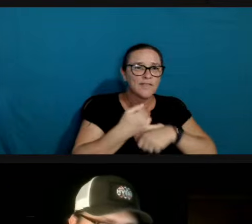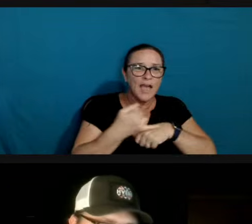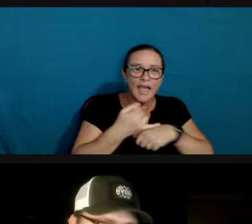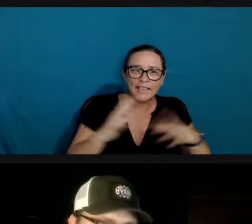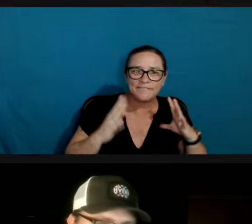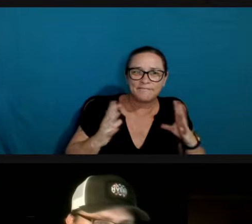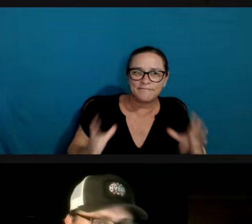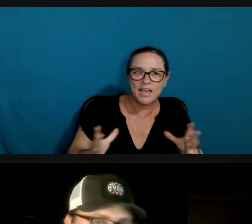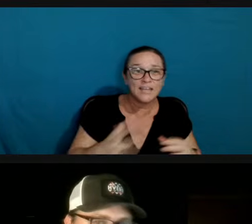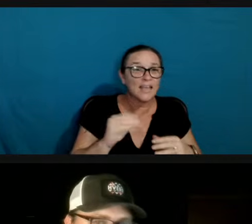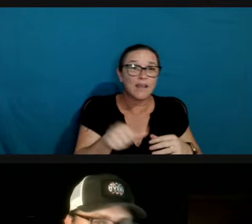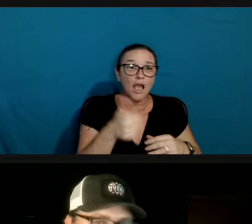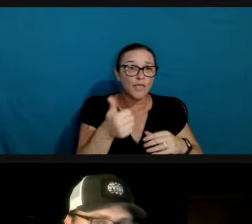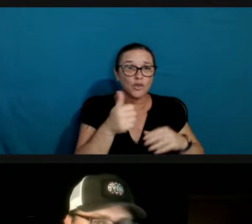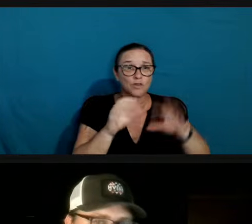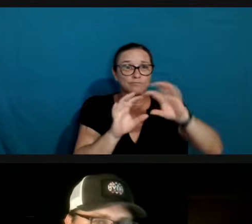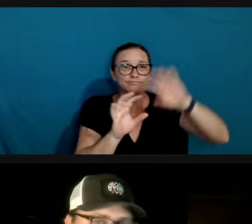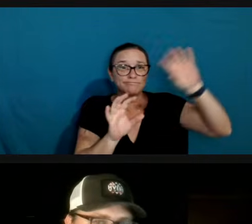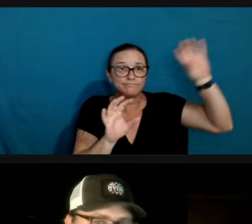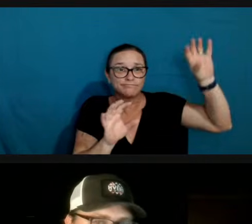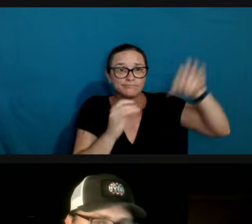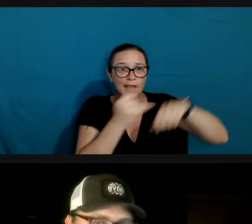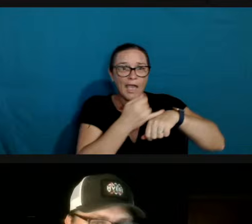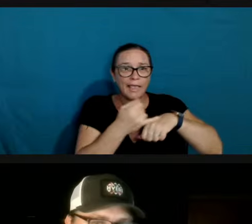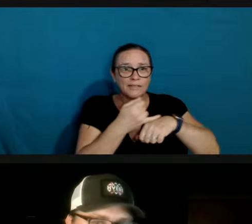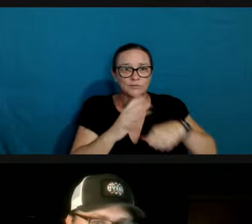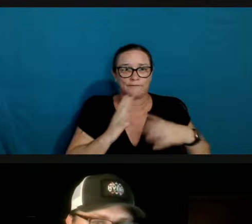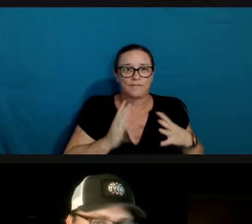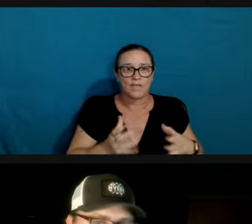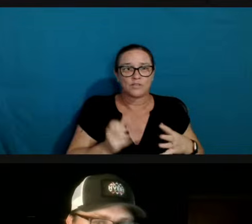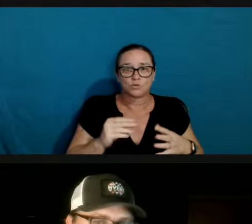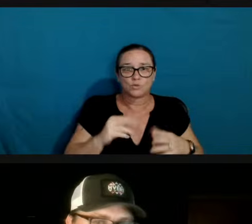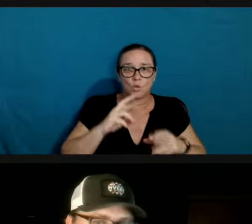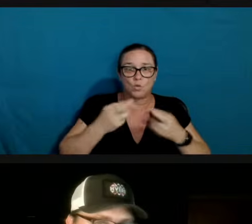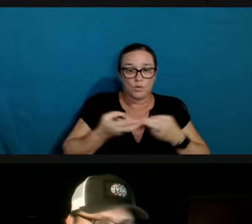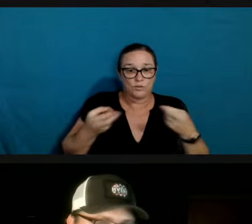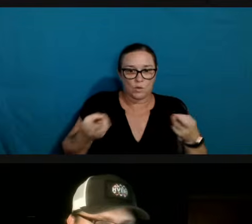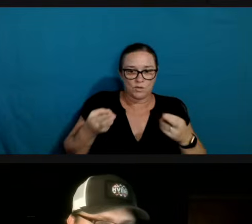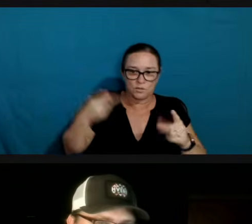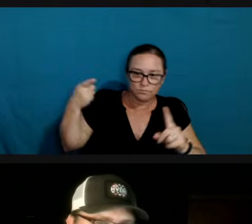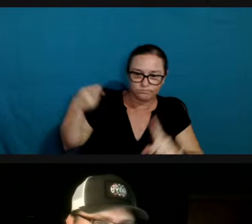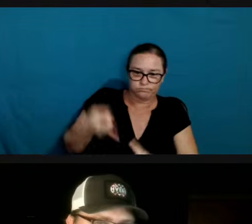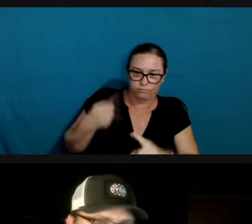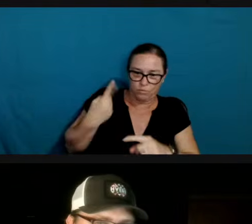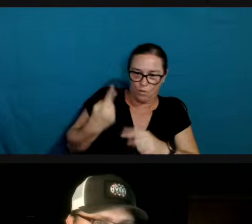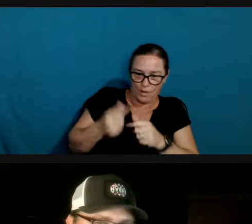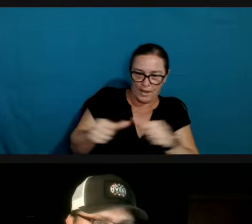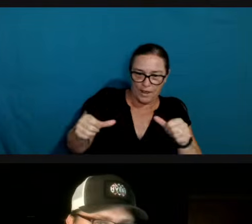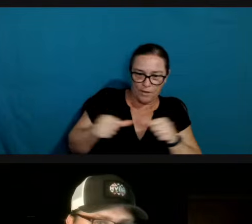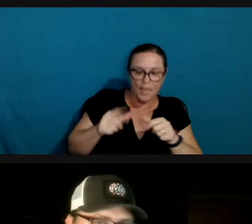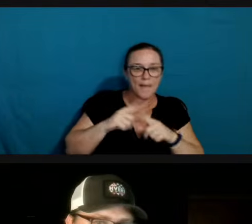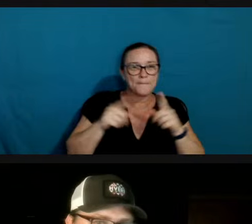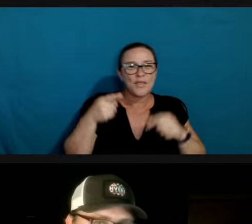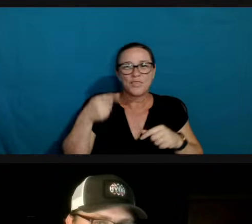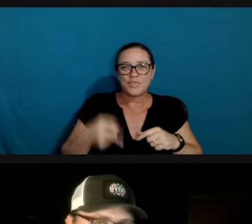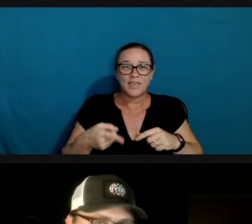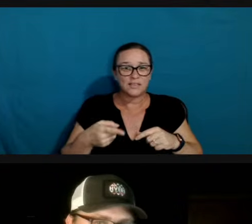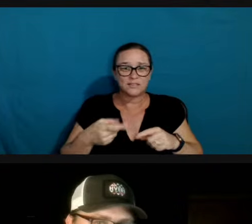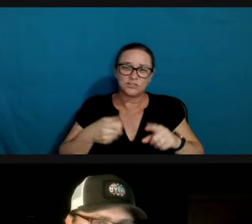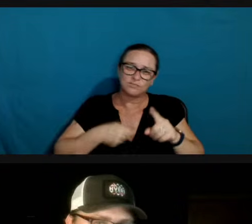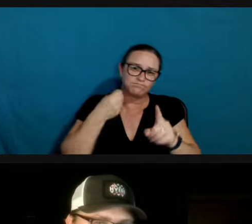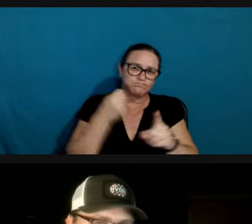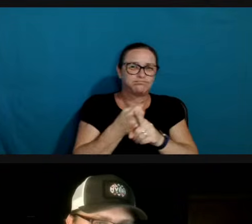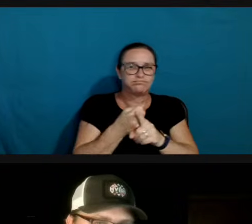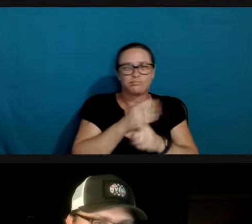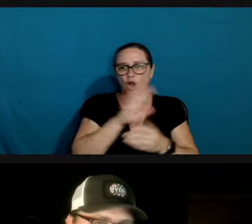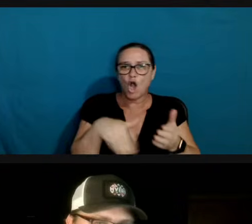as the other islands. So it allows resources to be, brought in and concentrated. But this one hit all the islands and all